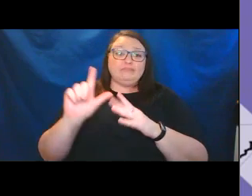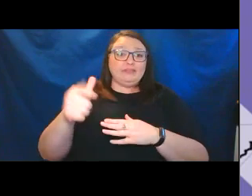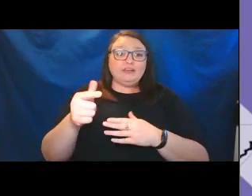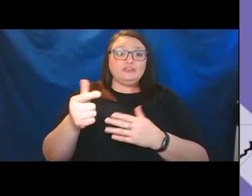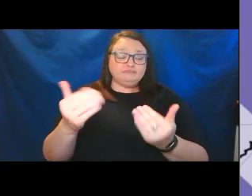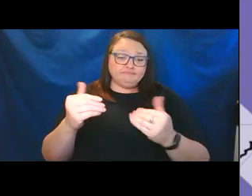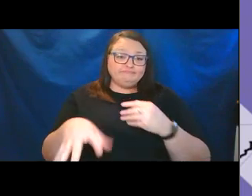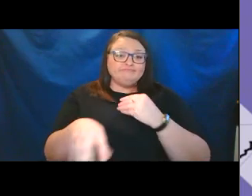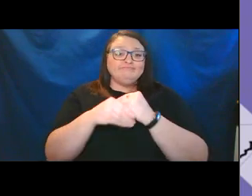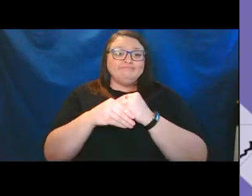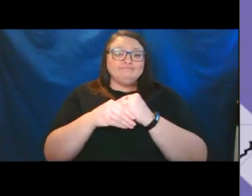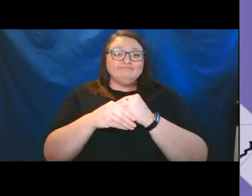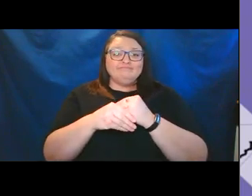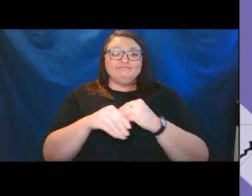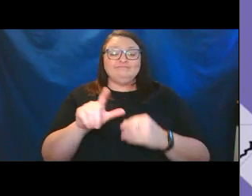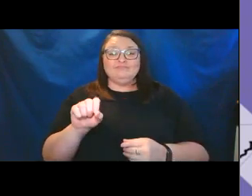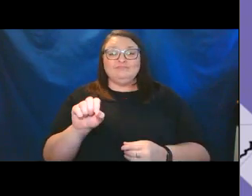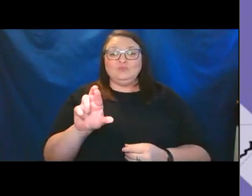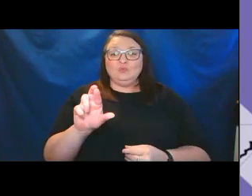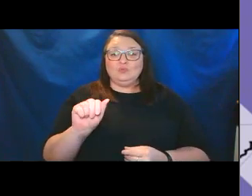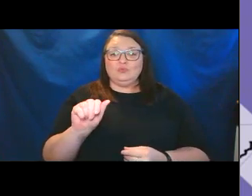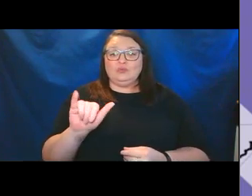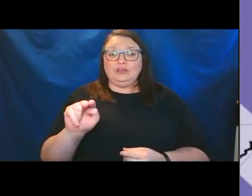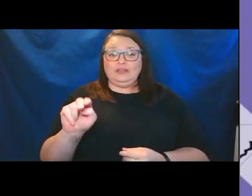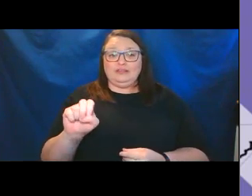Lorraine, do you have anything else?